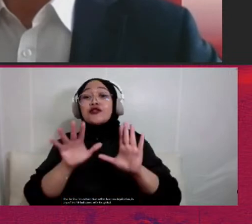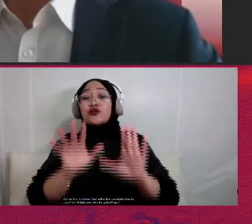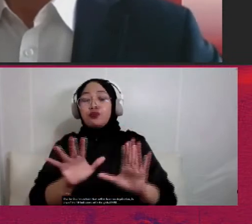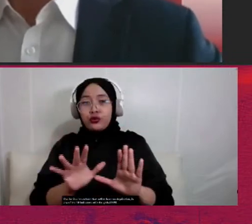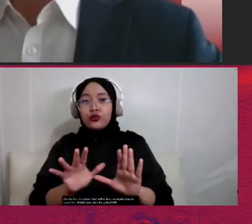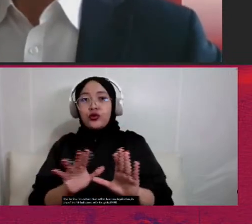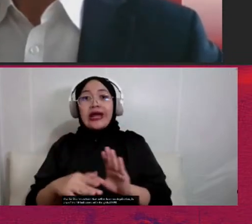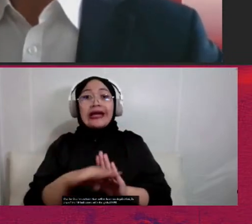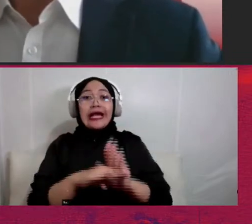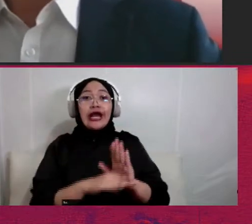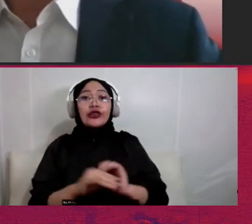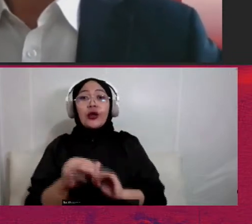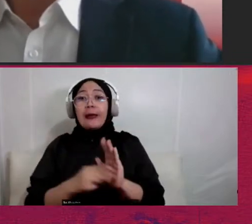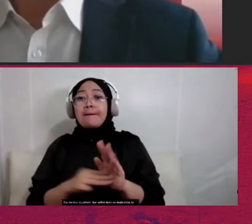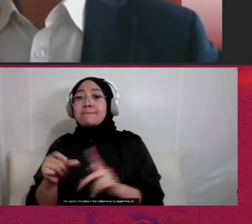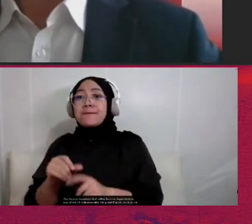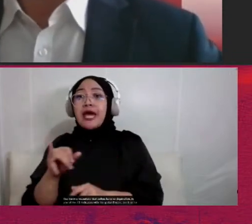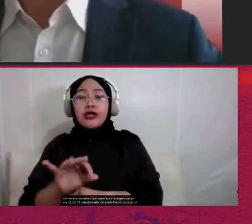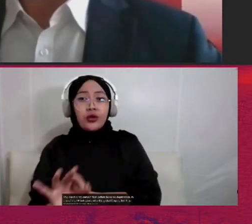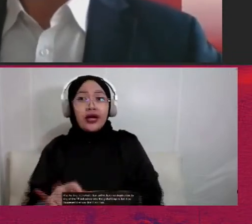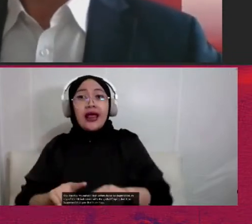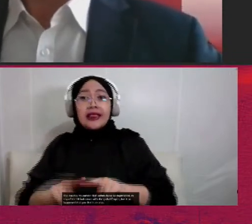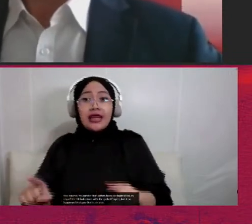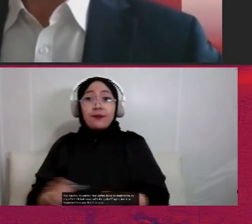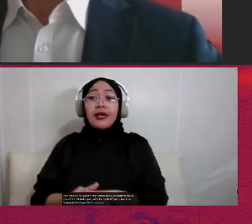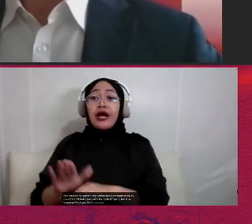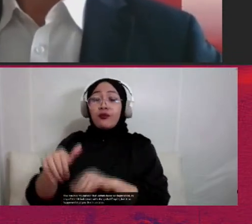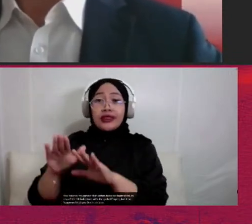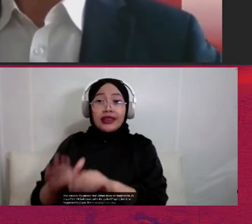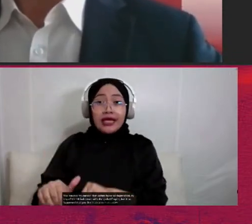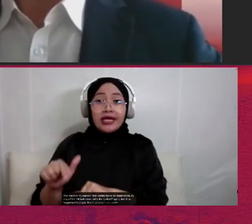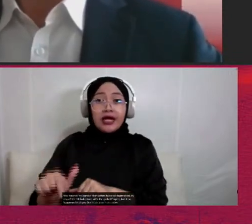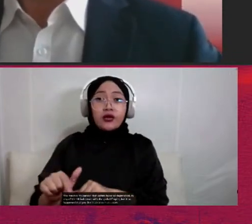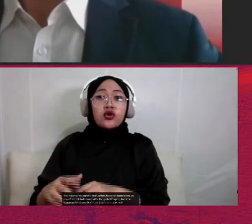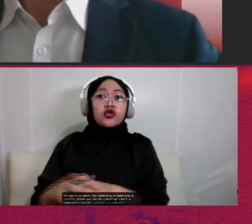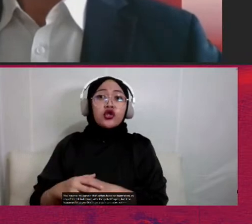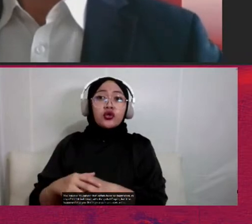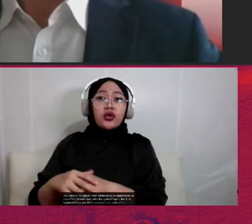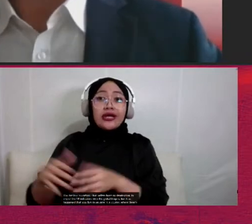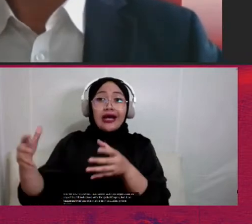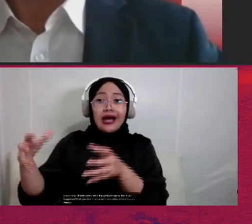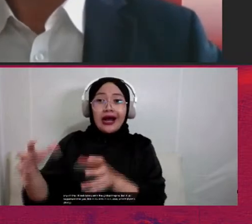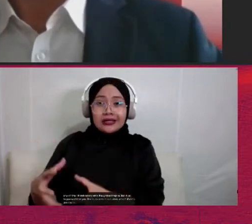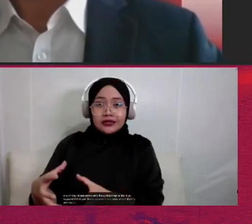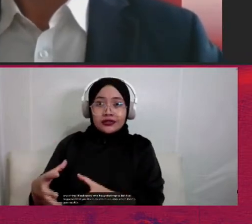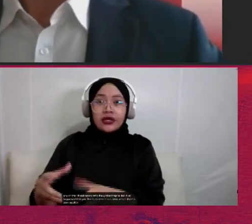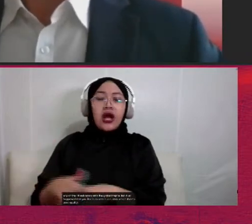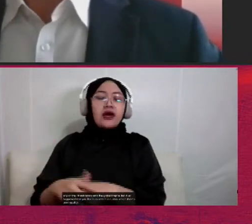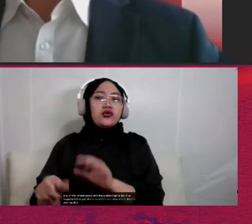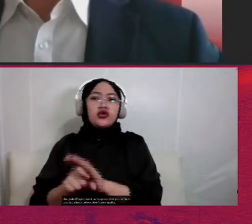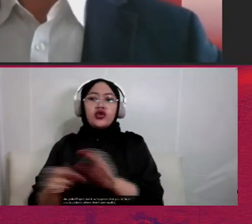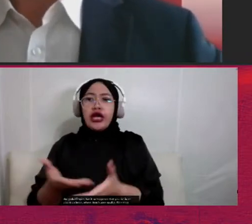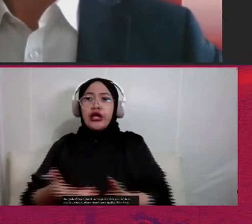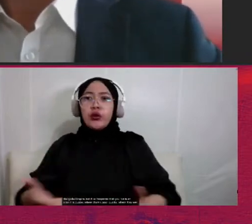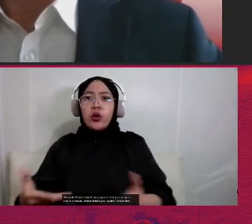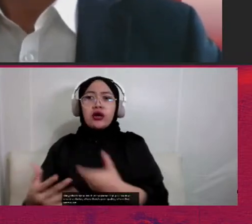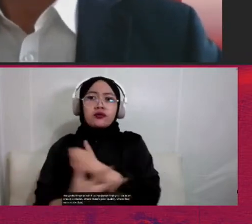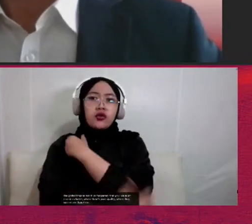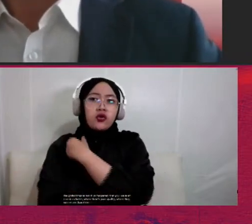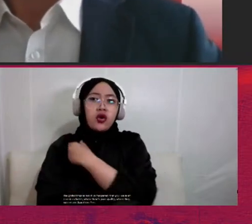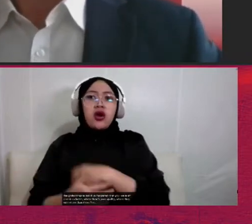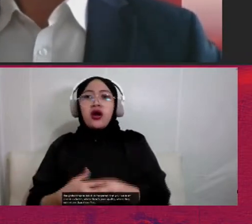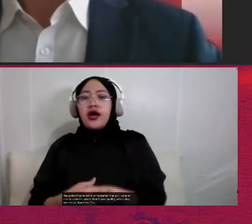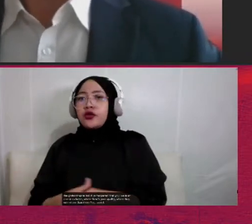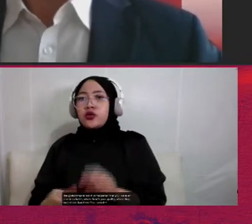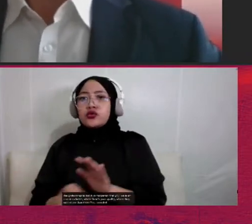MPI. But it so happened that you live in an area, in a cluster where there's poor air quality, where there were more than 3